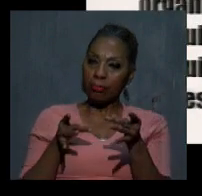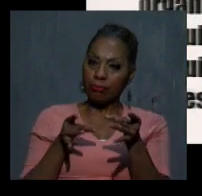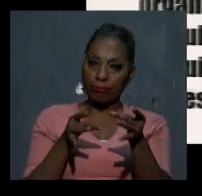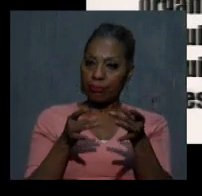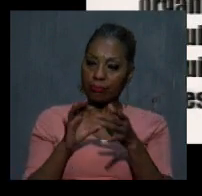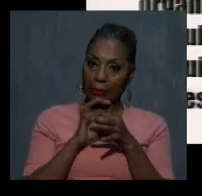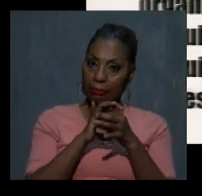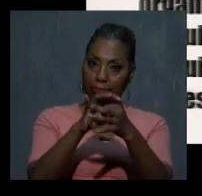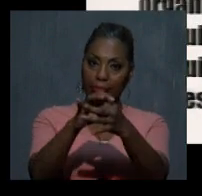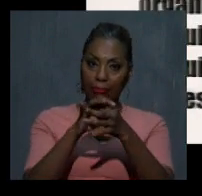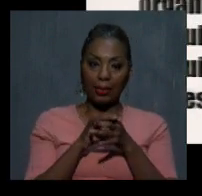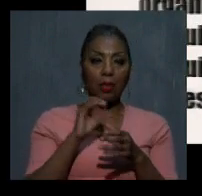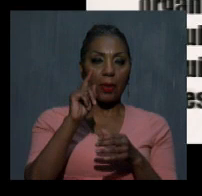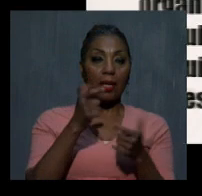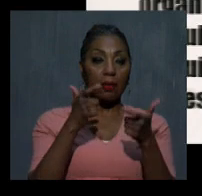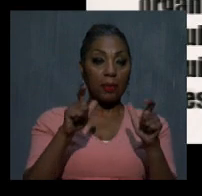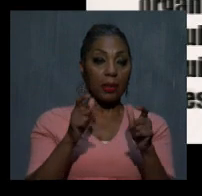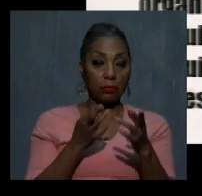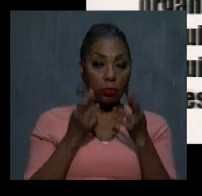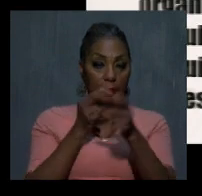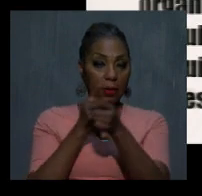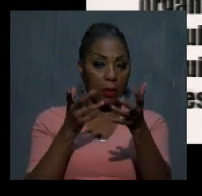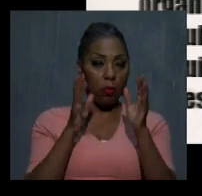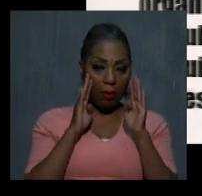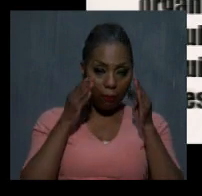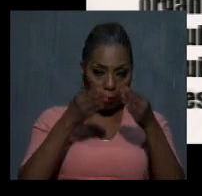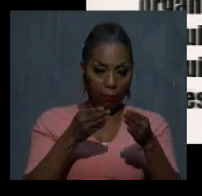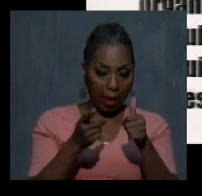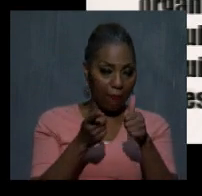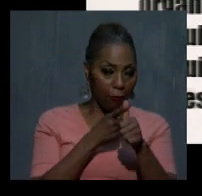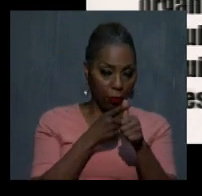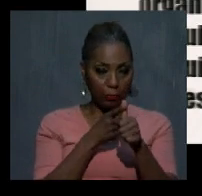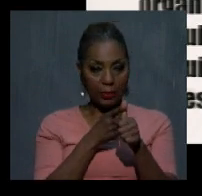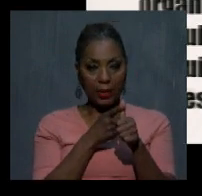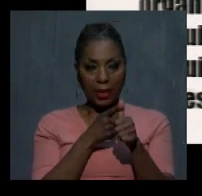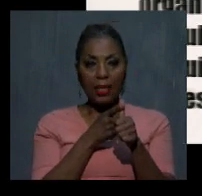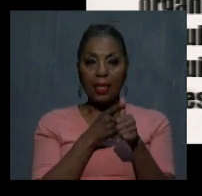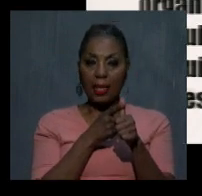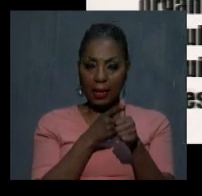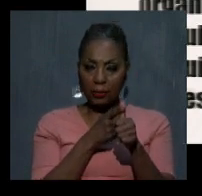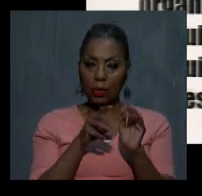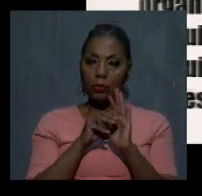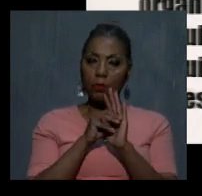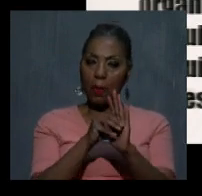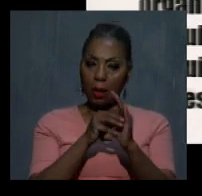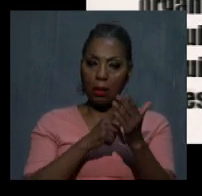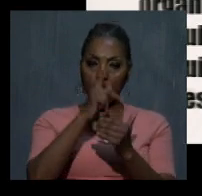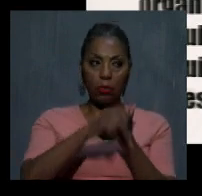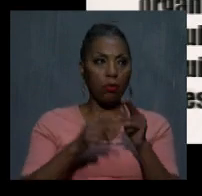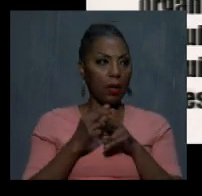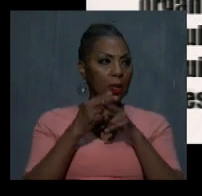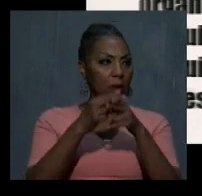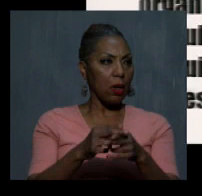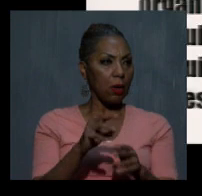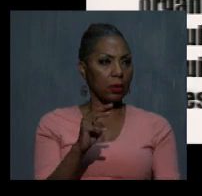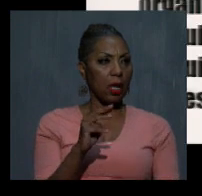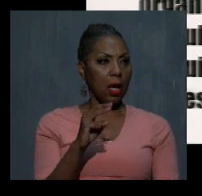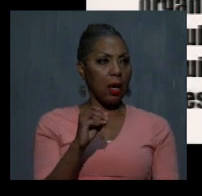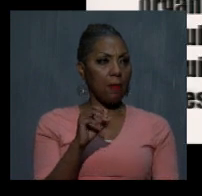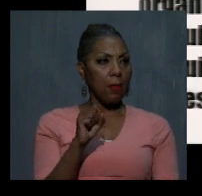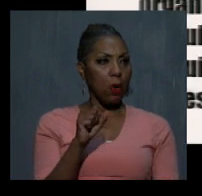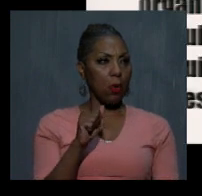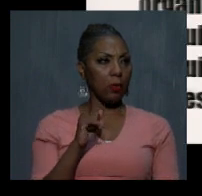the big recommendation, though, that they focus on first is to model a program called Say It